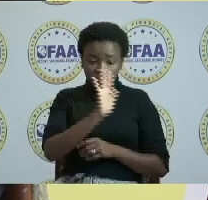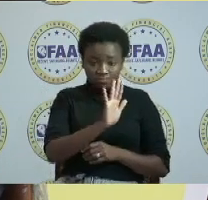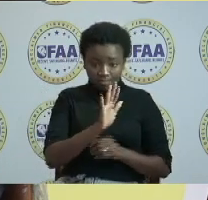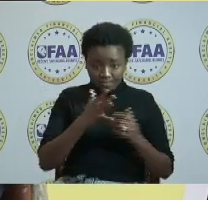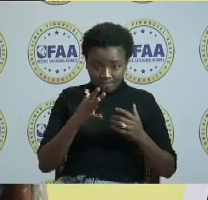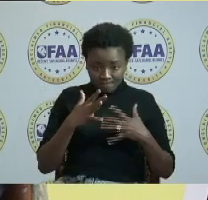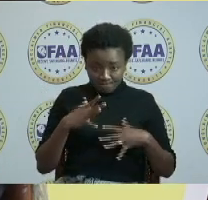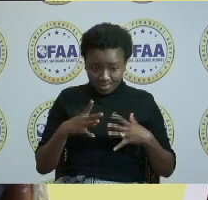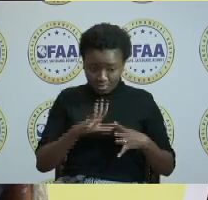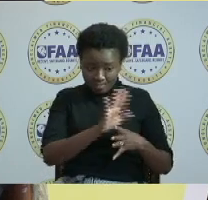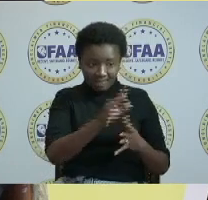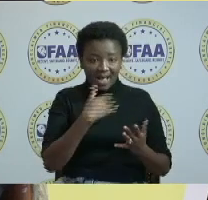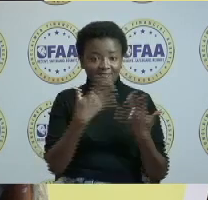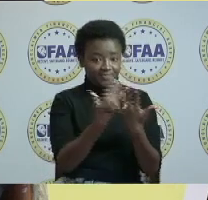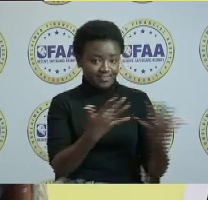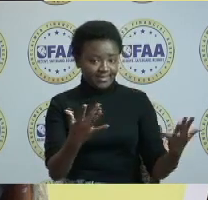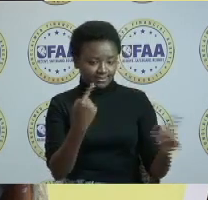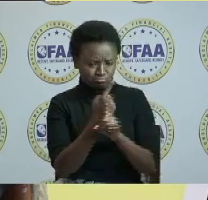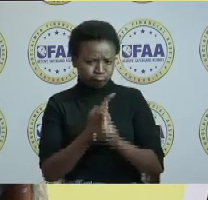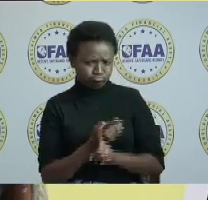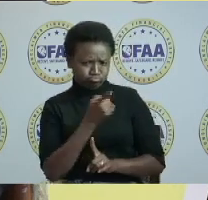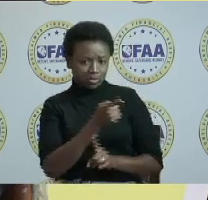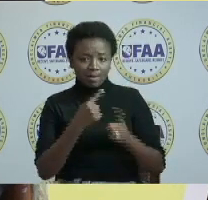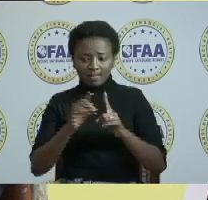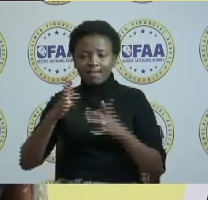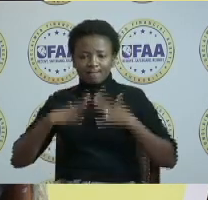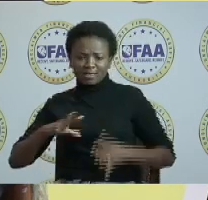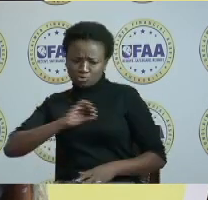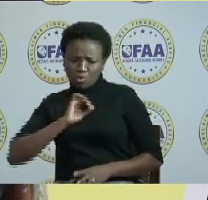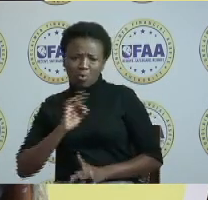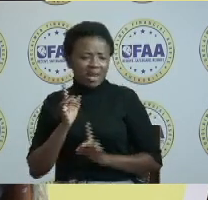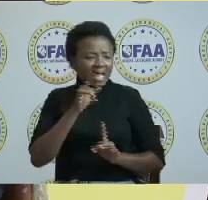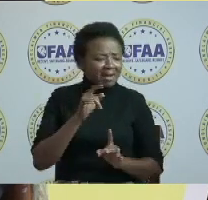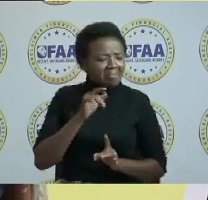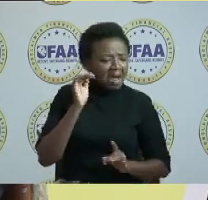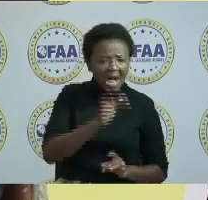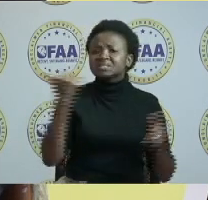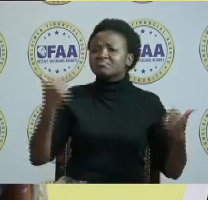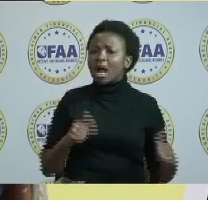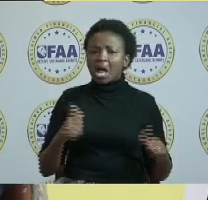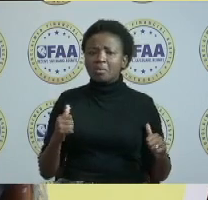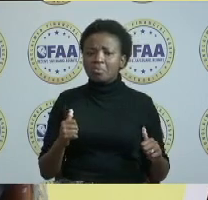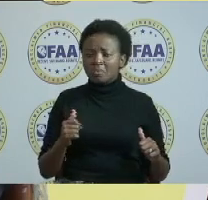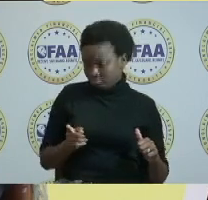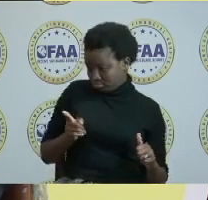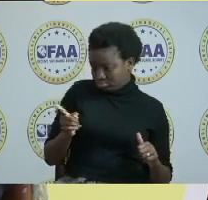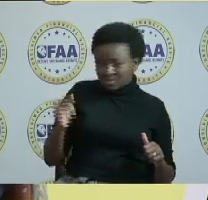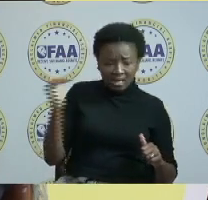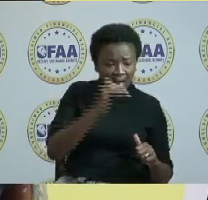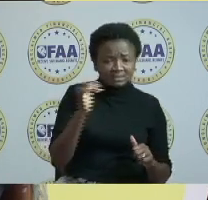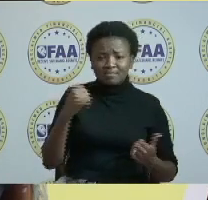assets, safeguard those assets, that means we hold them on trust on behalf of the beneficiaries, and